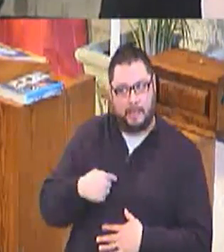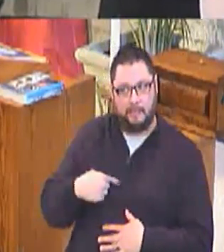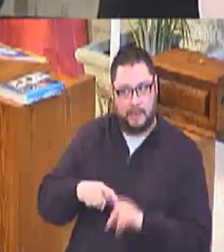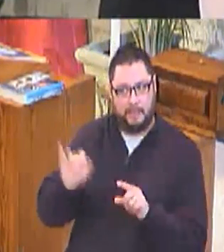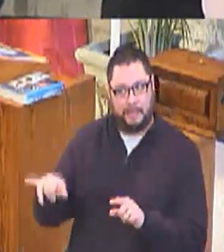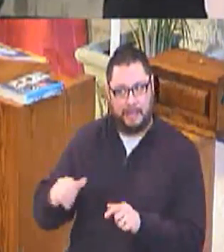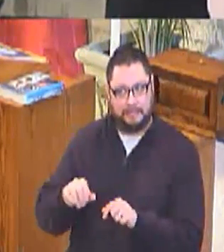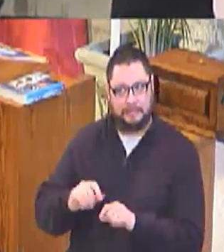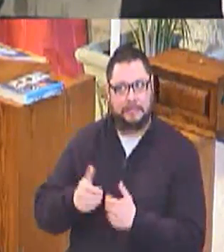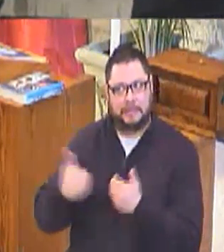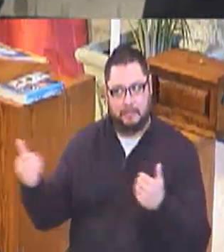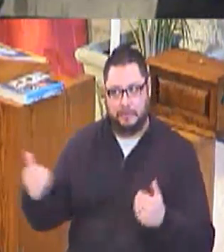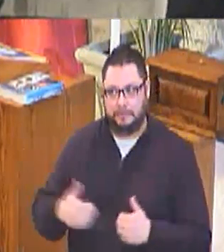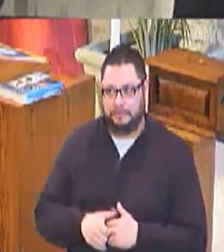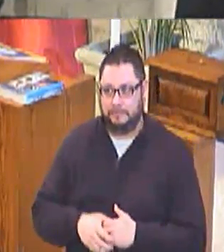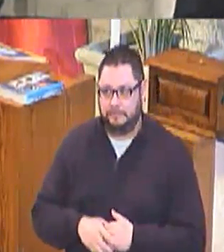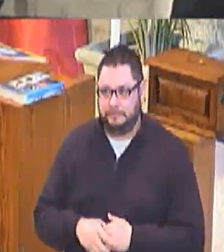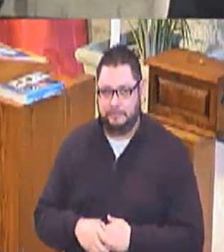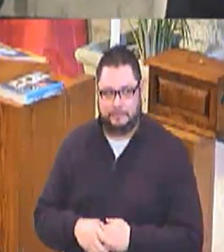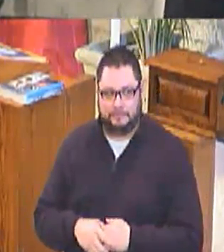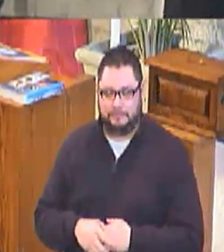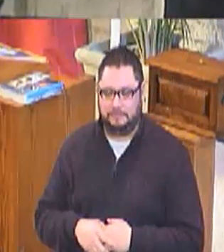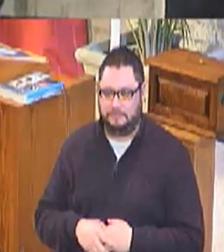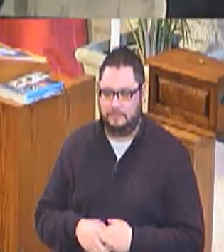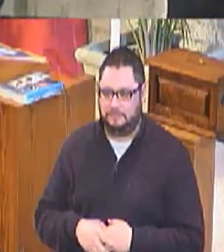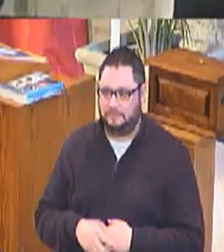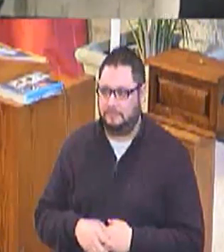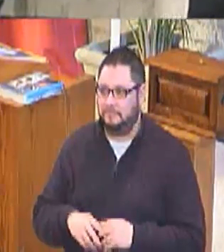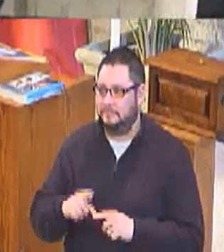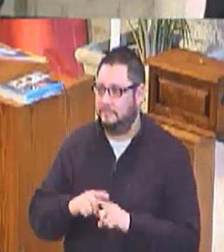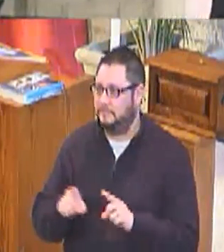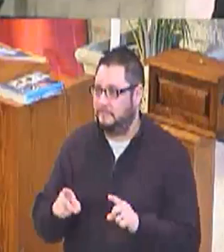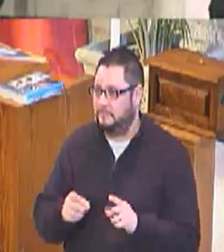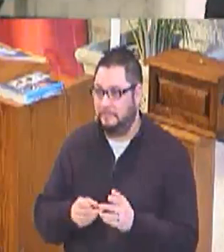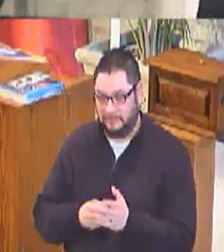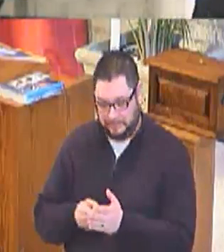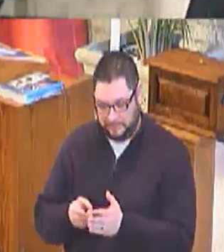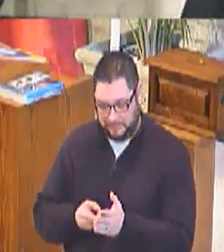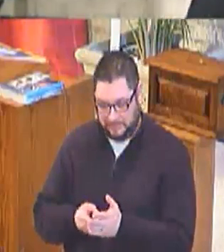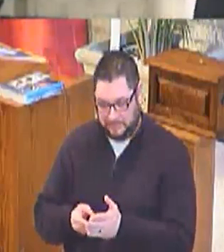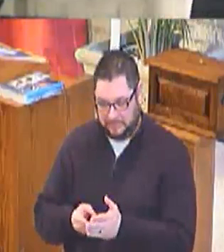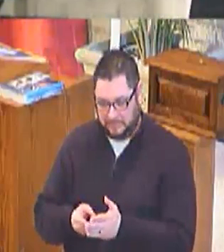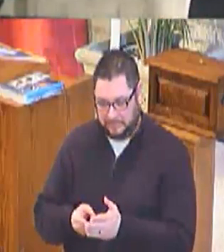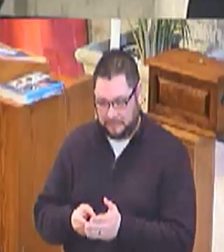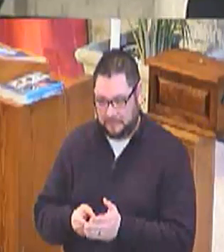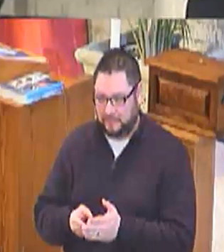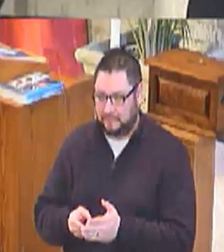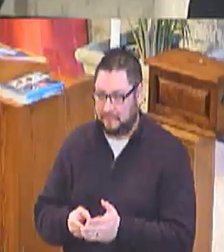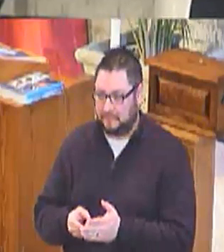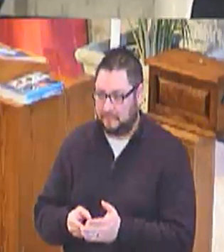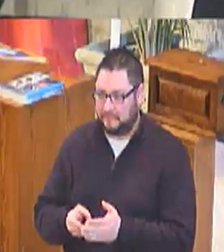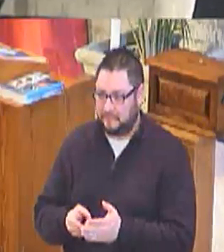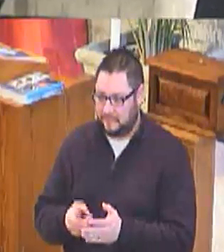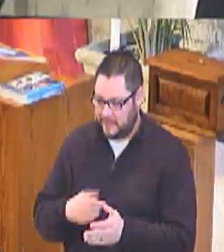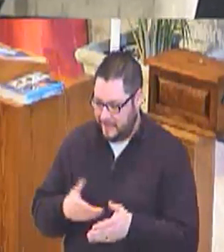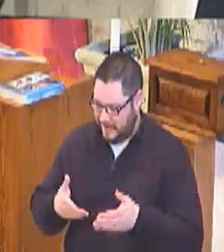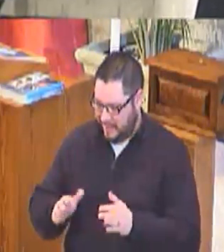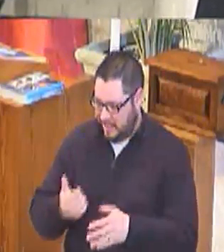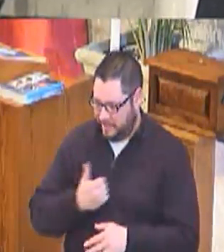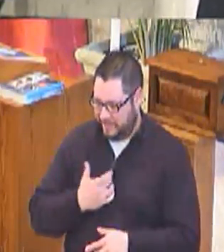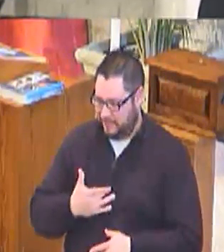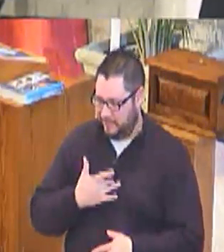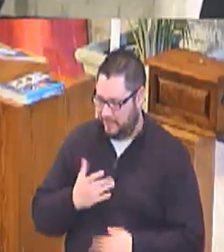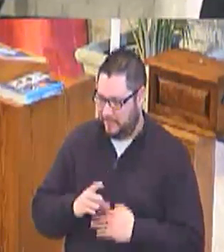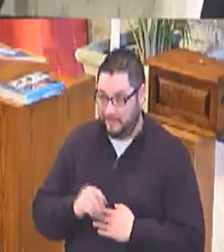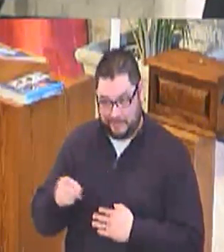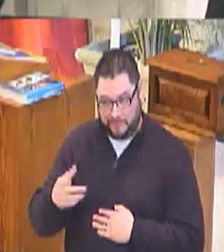okay? But the truth of the matter is, I can allow myself to feel that way. So have you ever allowed